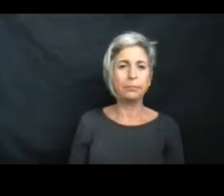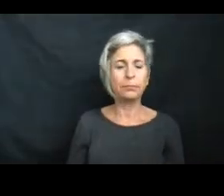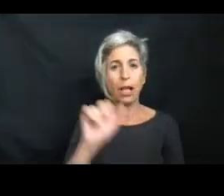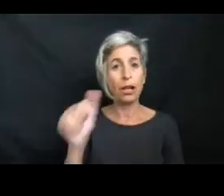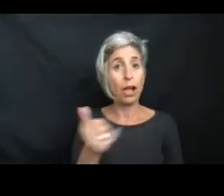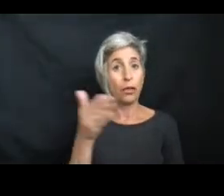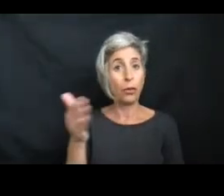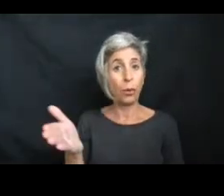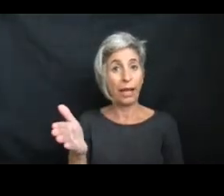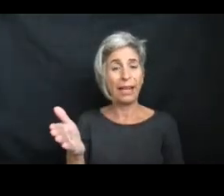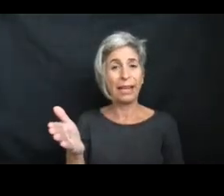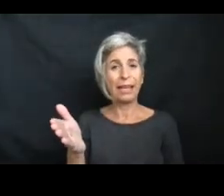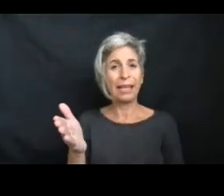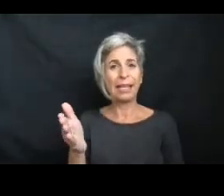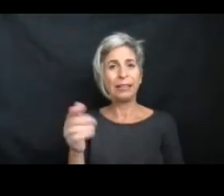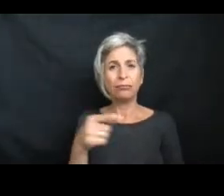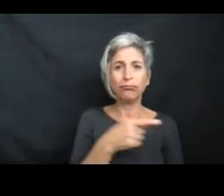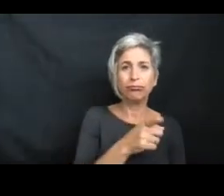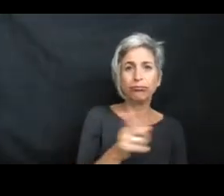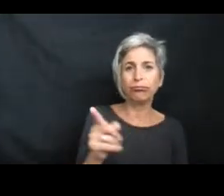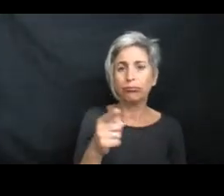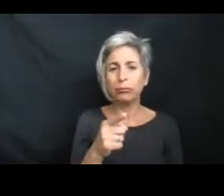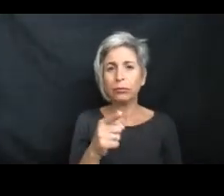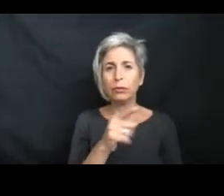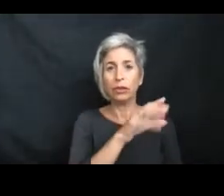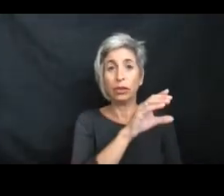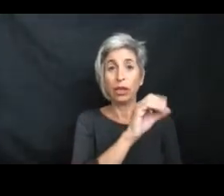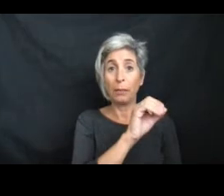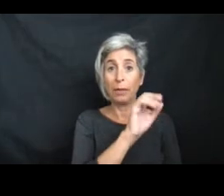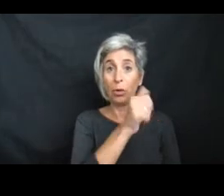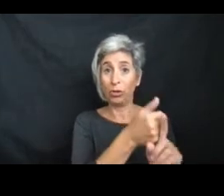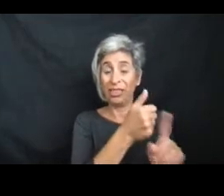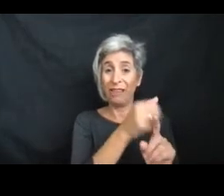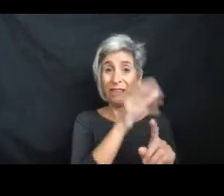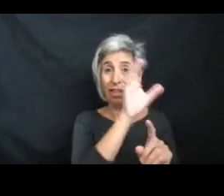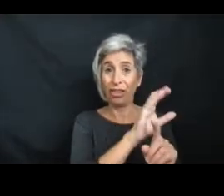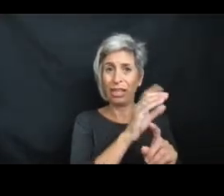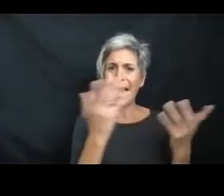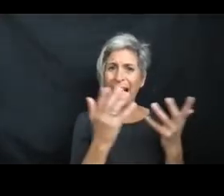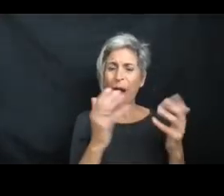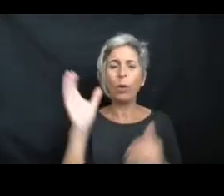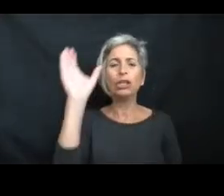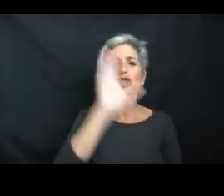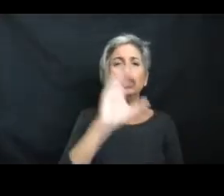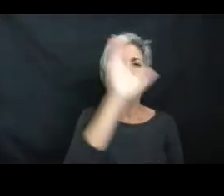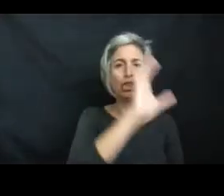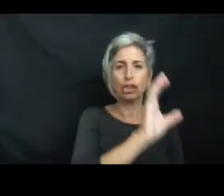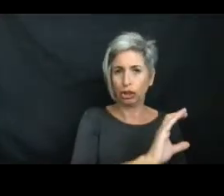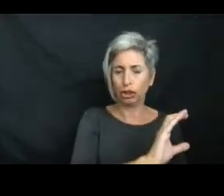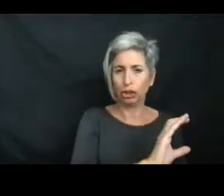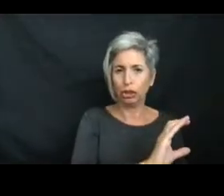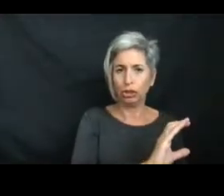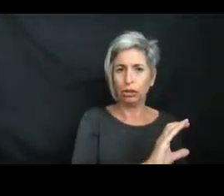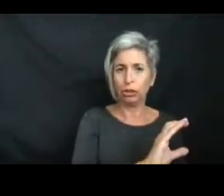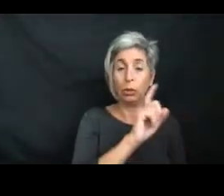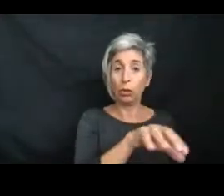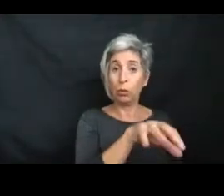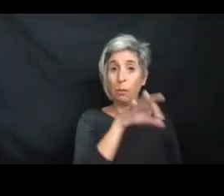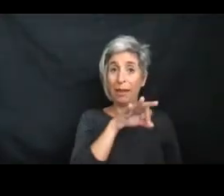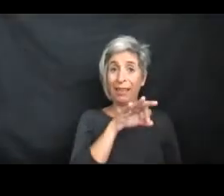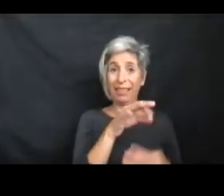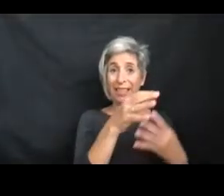to the projects that you or someone in your company has submitted is by going to search. So when you select the search